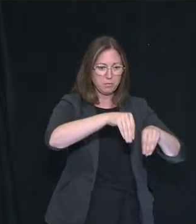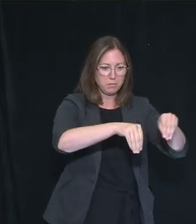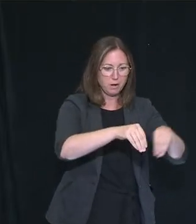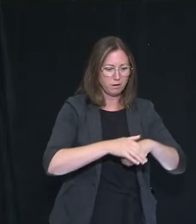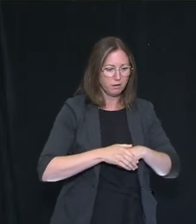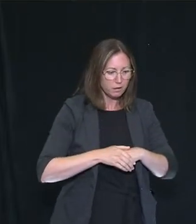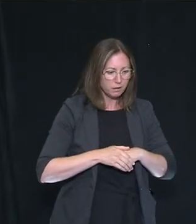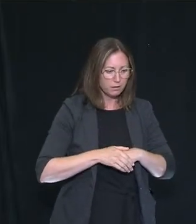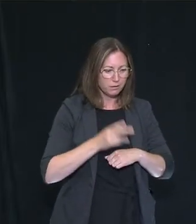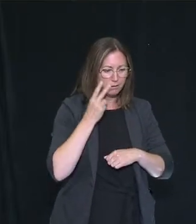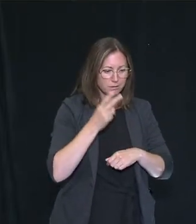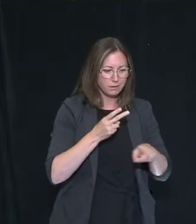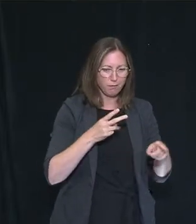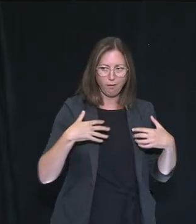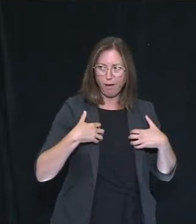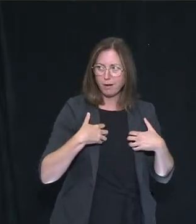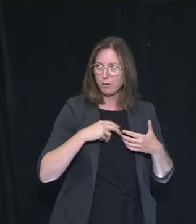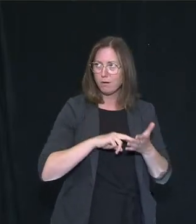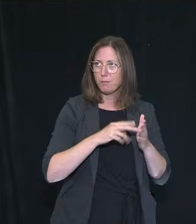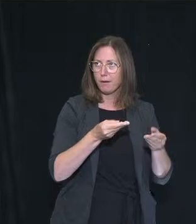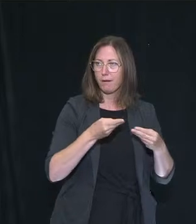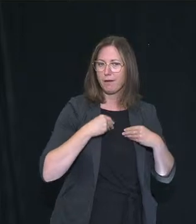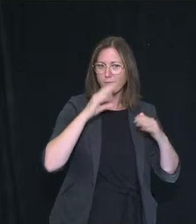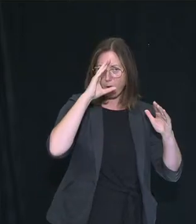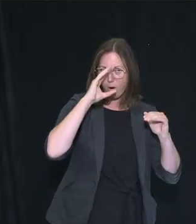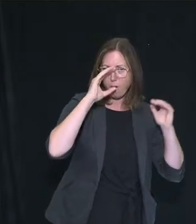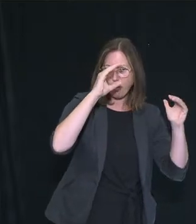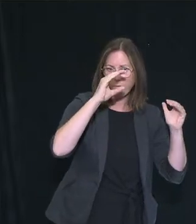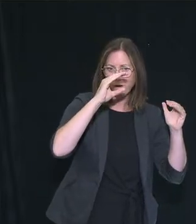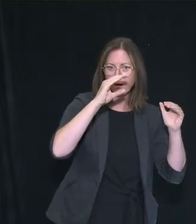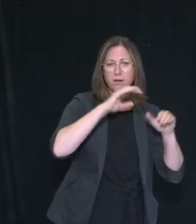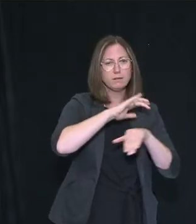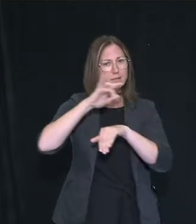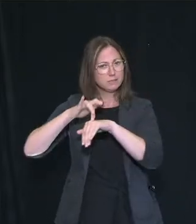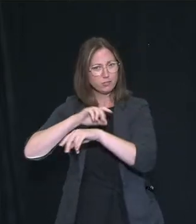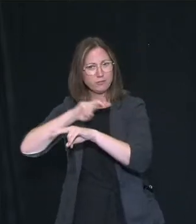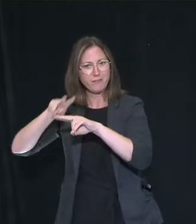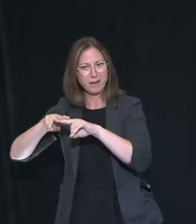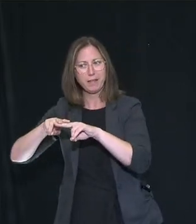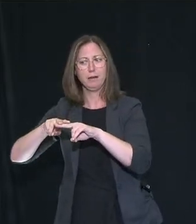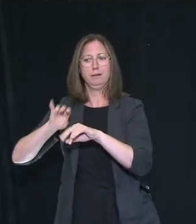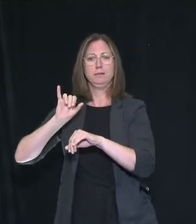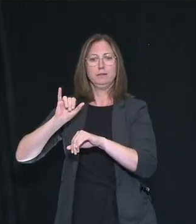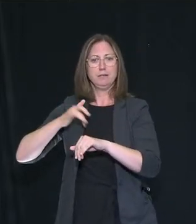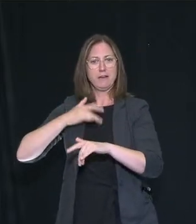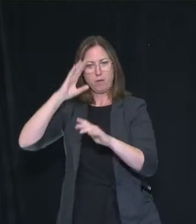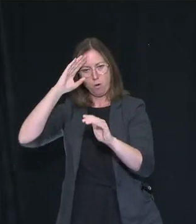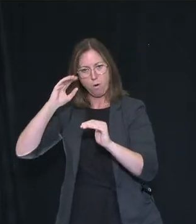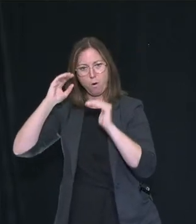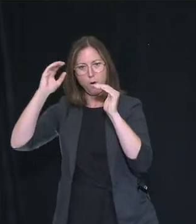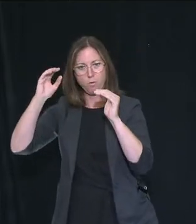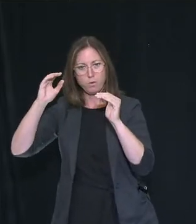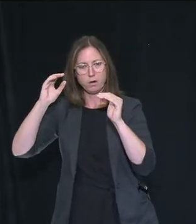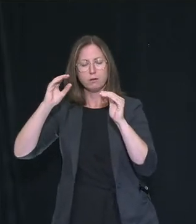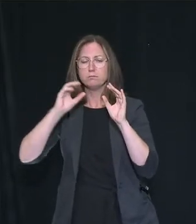say, let's all continue our work together to keep this hope alive.